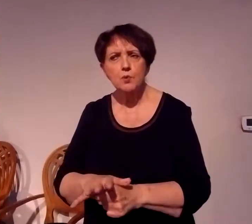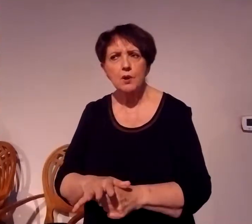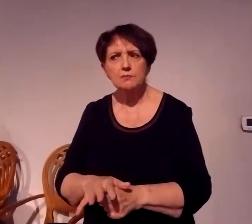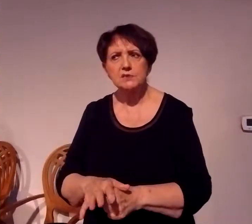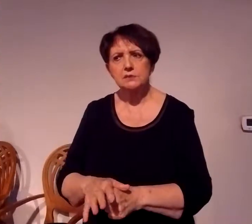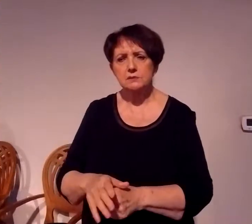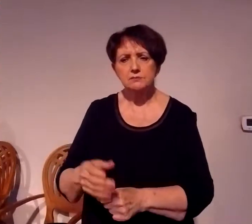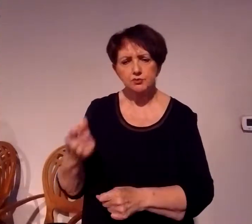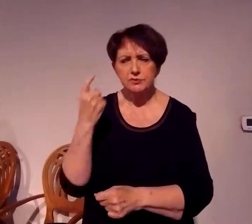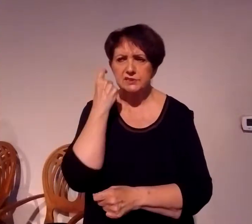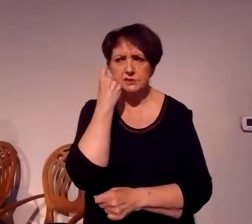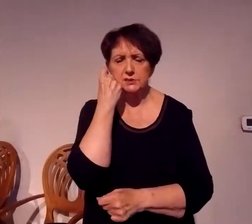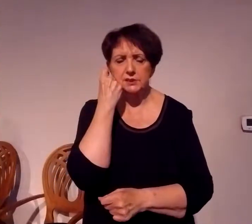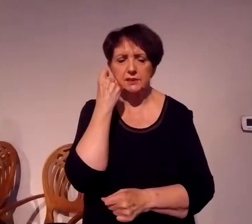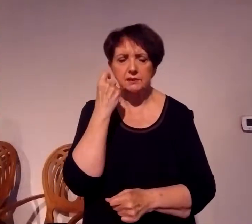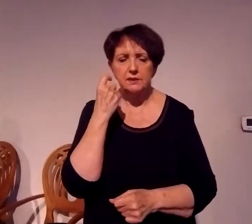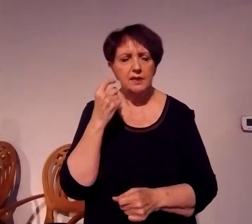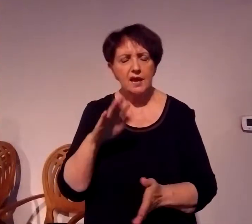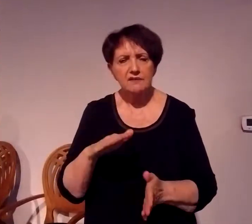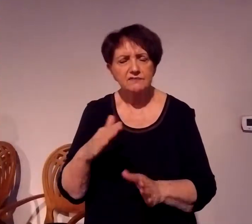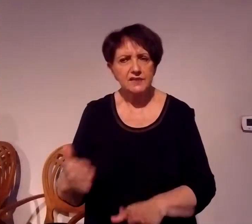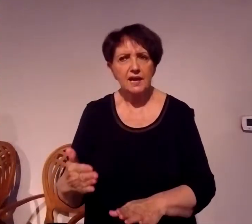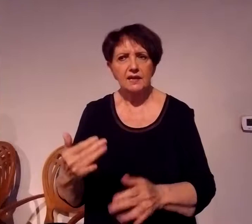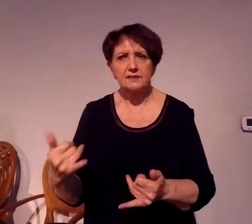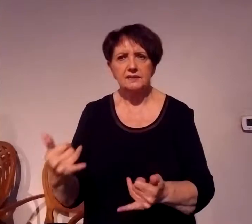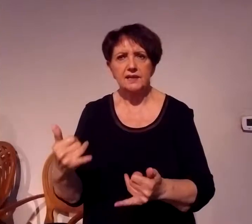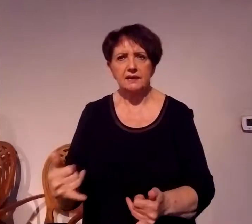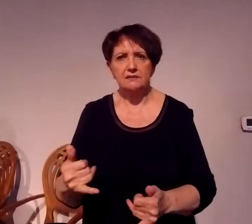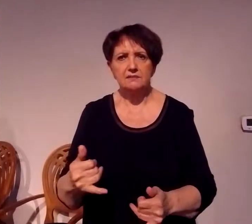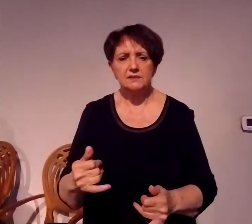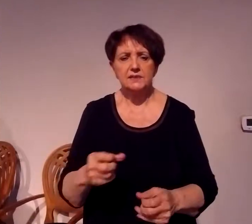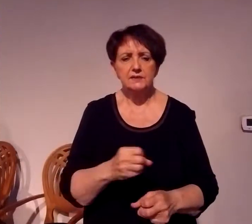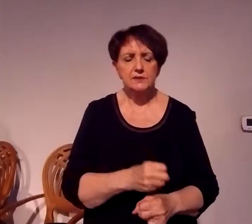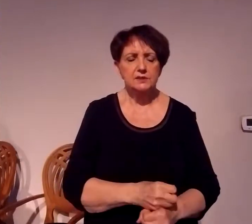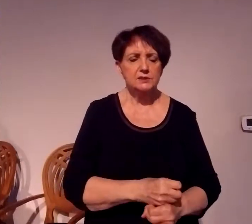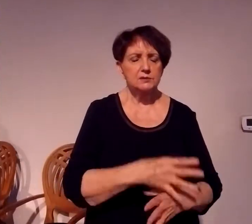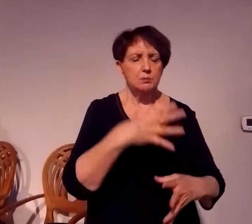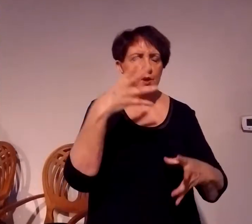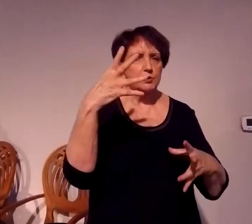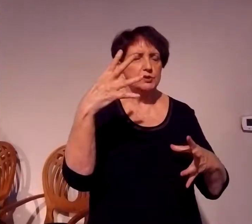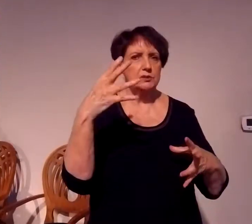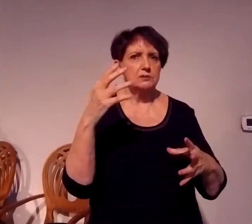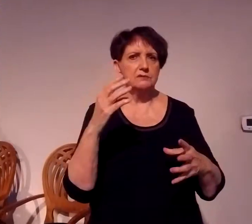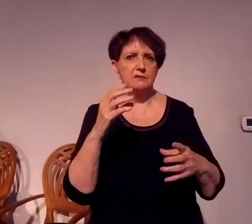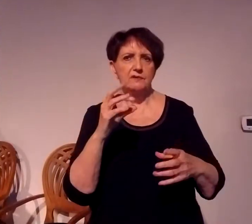ago, have perished in the sudden explosion of brute force.